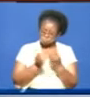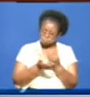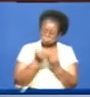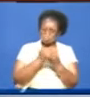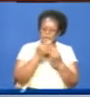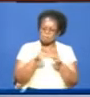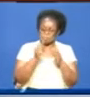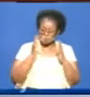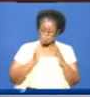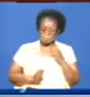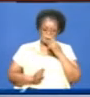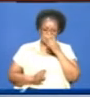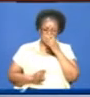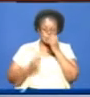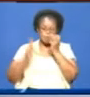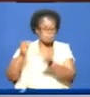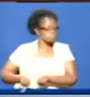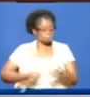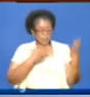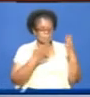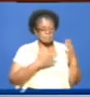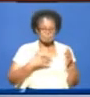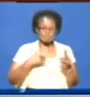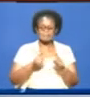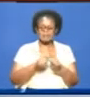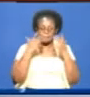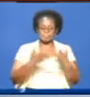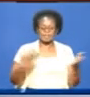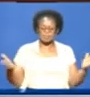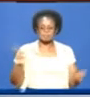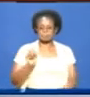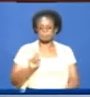boots and squeezed. You know, these are some of the quick wins that we can enjoy, because